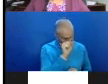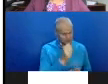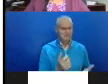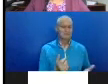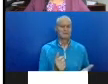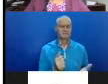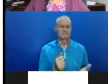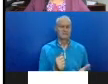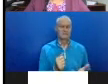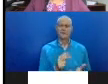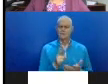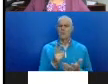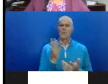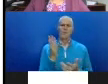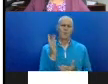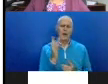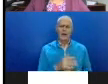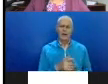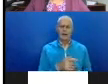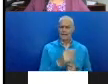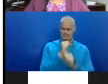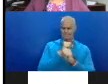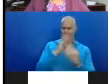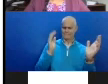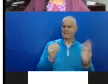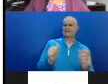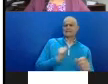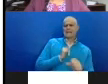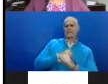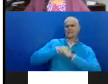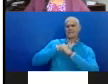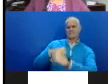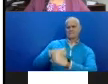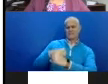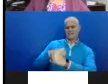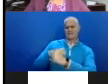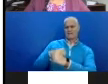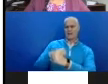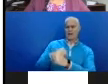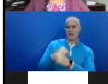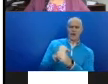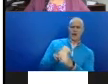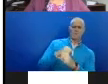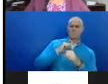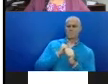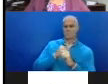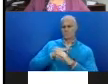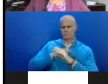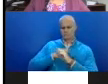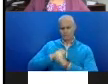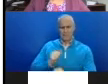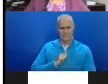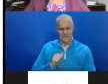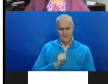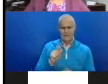that's about is they see it as self-defense. They're confusing retaliation with self-defense. They're confusing the fact that they're